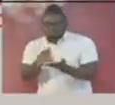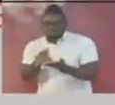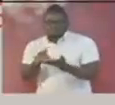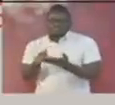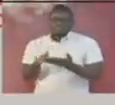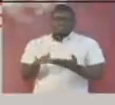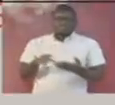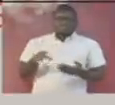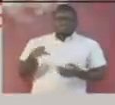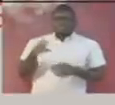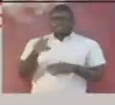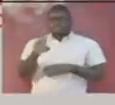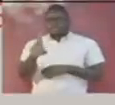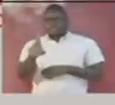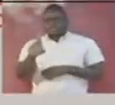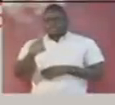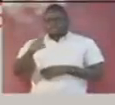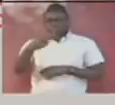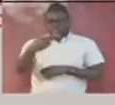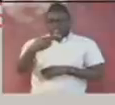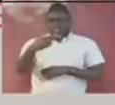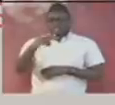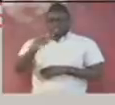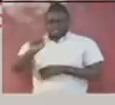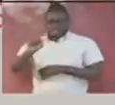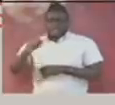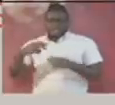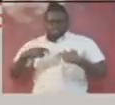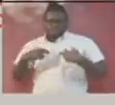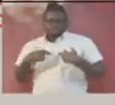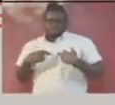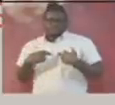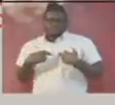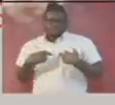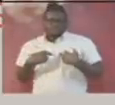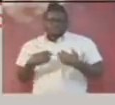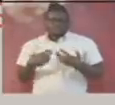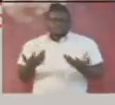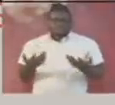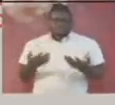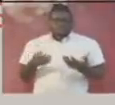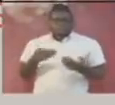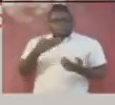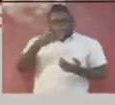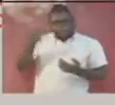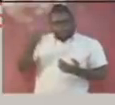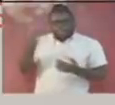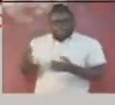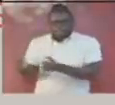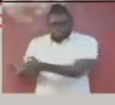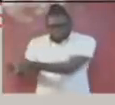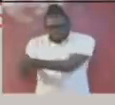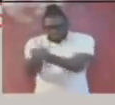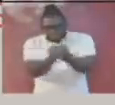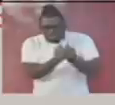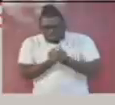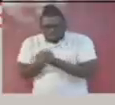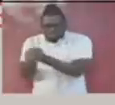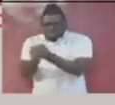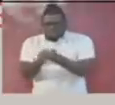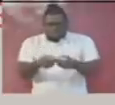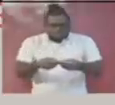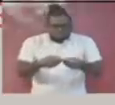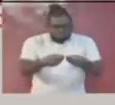have a coordinated national response in the first instance, where we start to vaccinate and give our